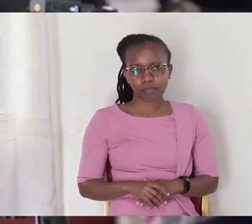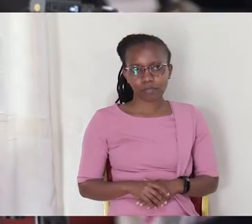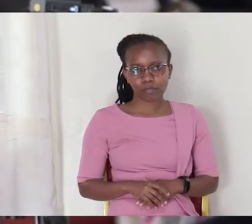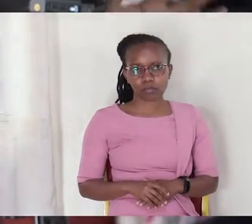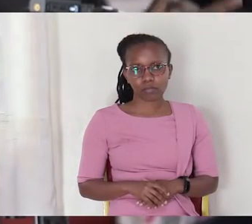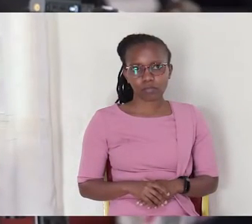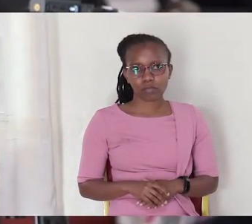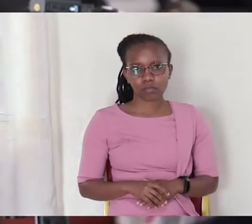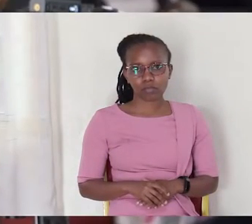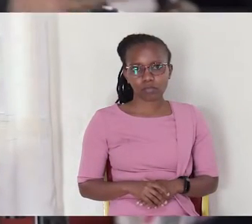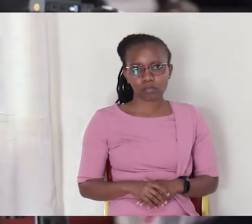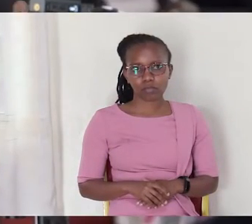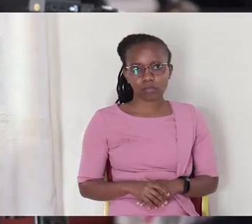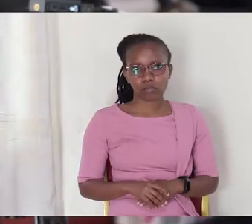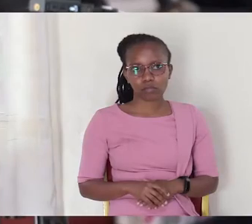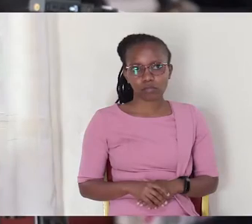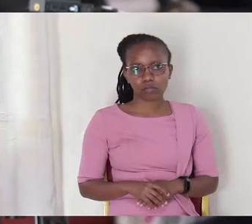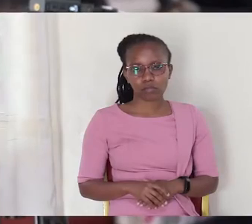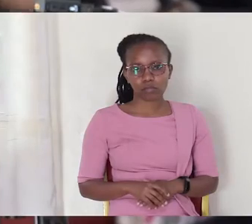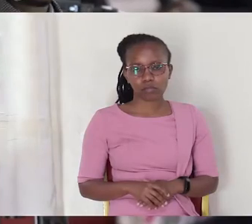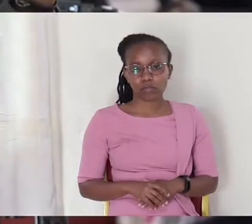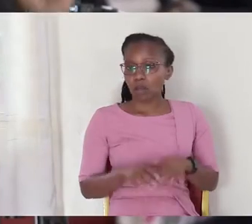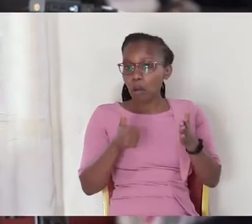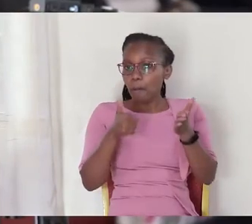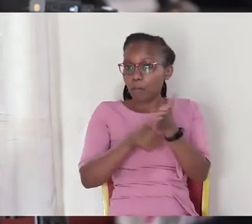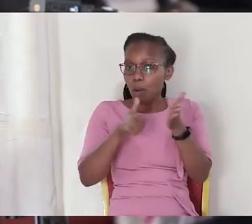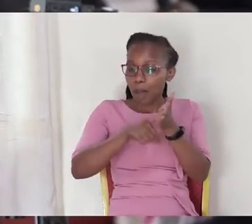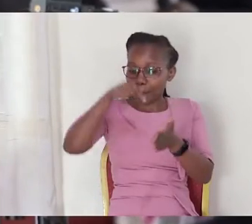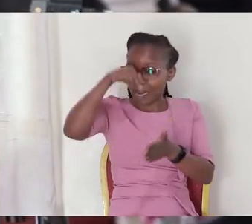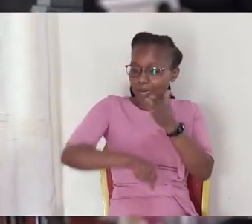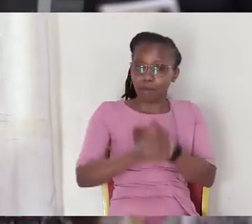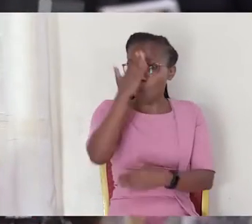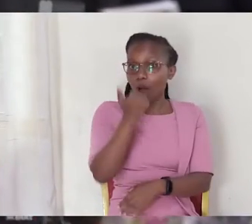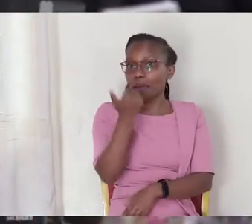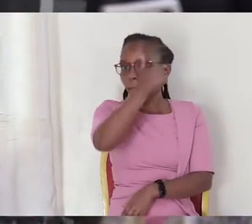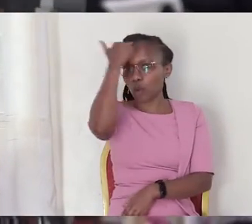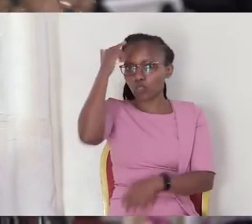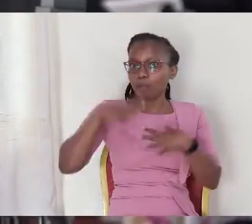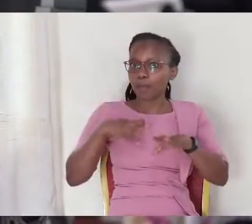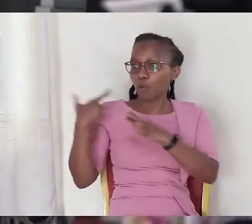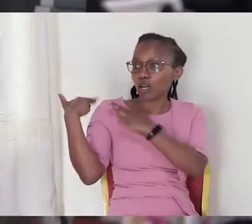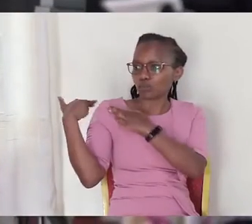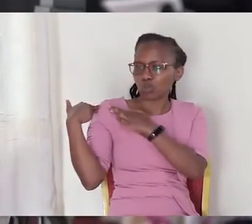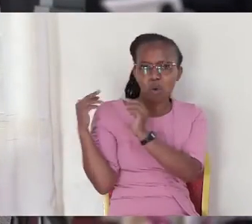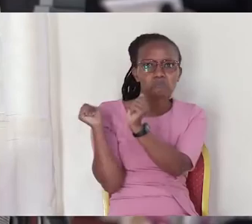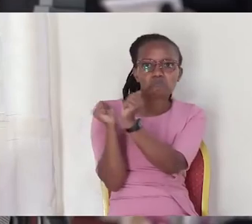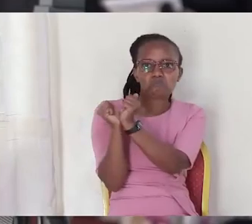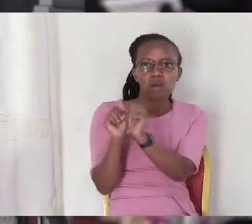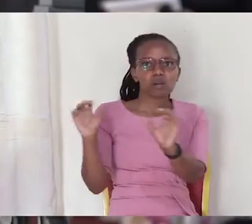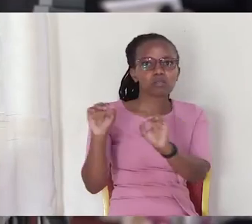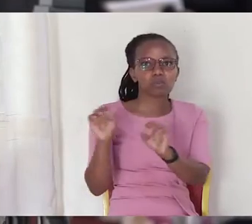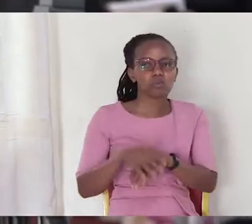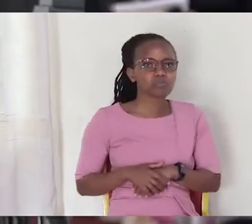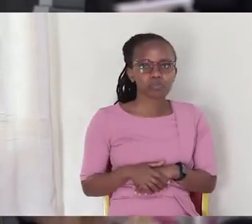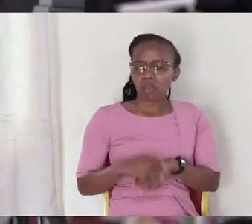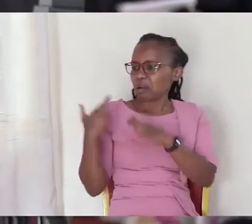And of course, now part of what has deepened this problem is impunity in the country, where there's no accountability for the actors who